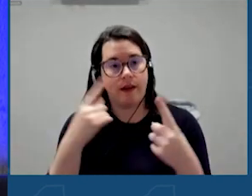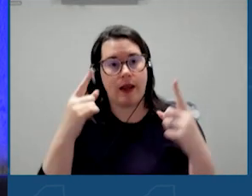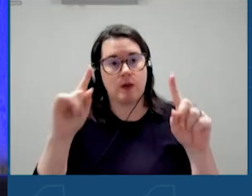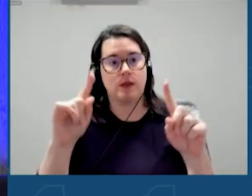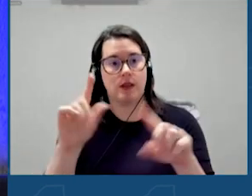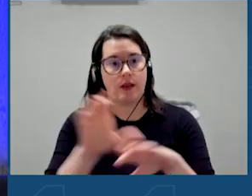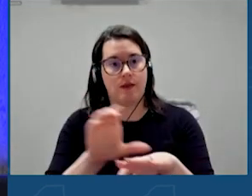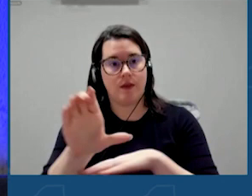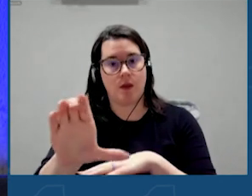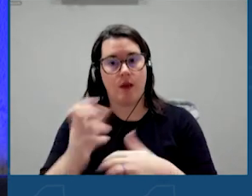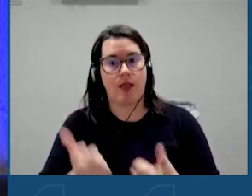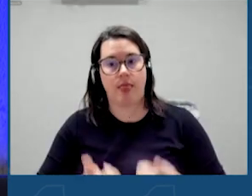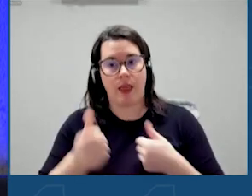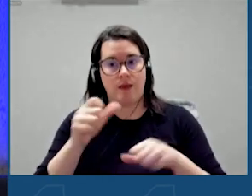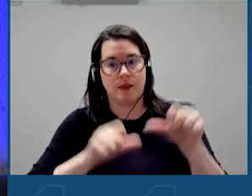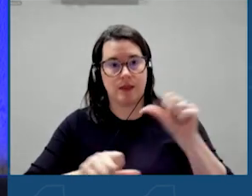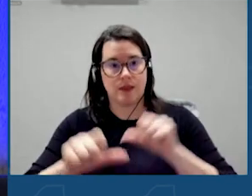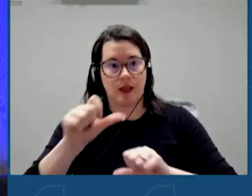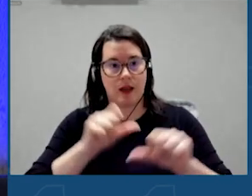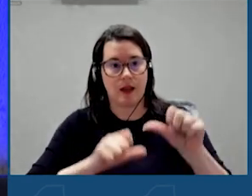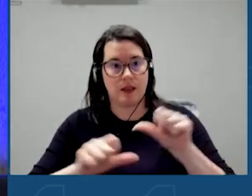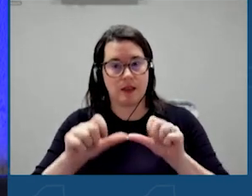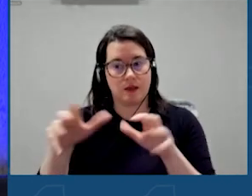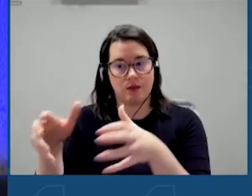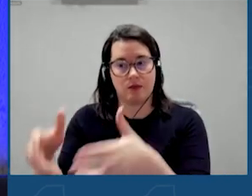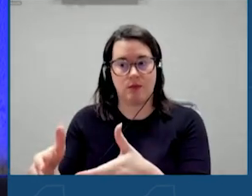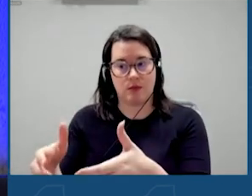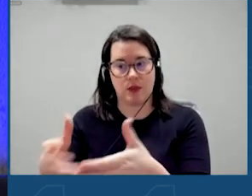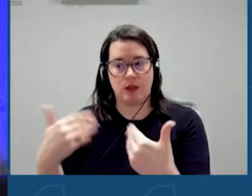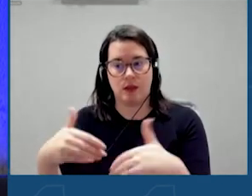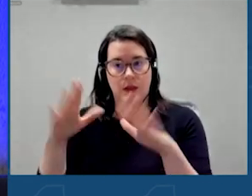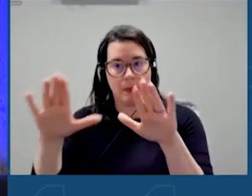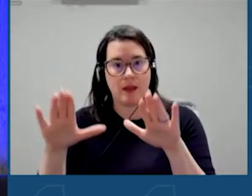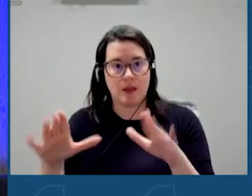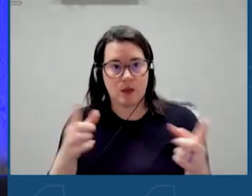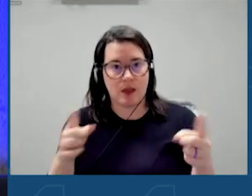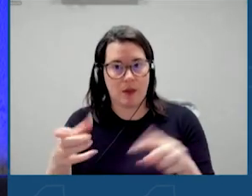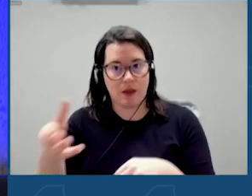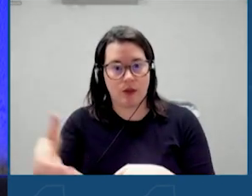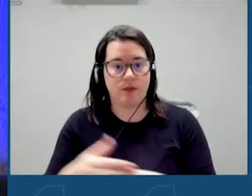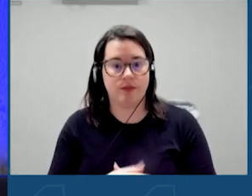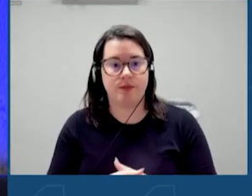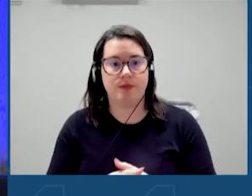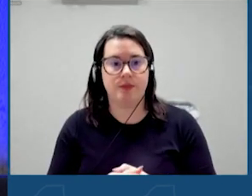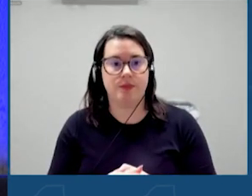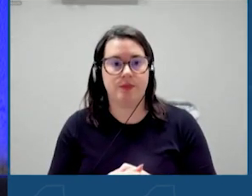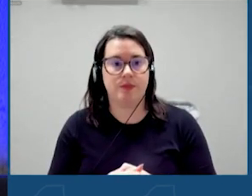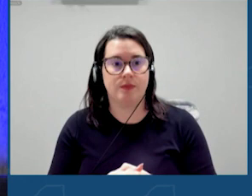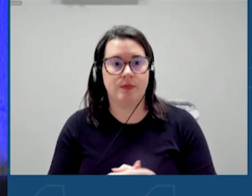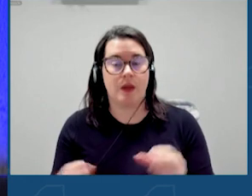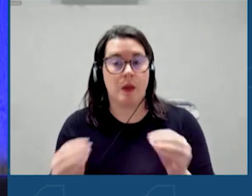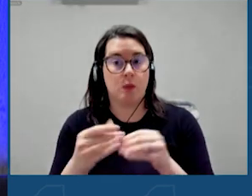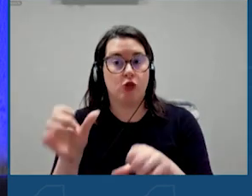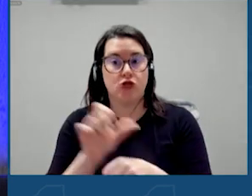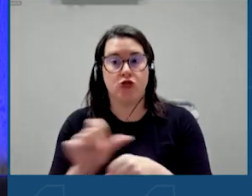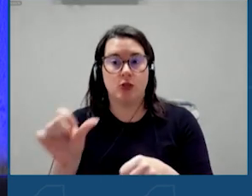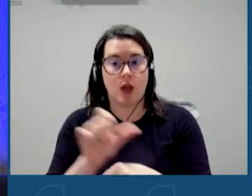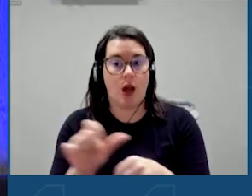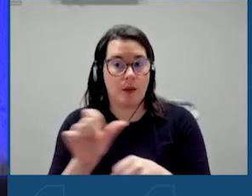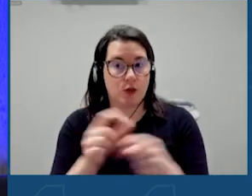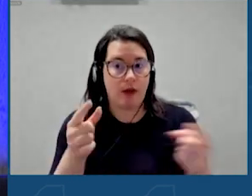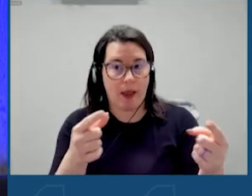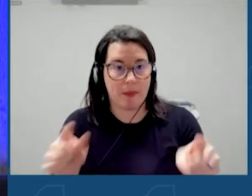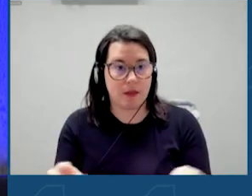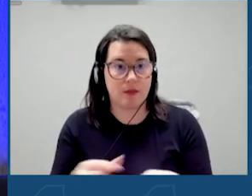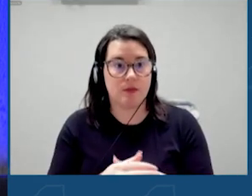life sciences corridor, research corridor. It's extraordinary what is happening there, extraordinary. Even more jobs are going to be coming as a result.